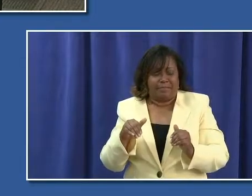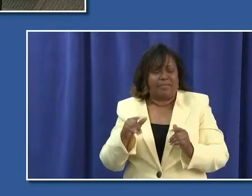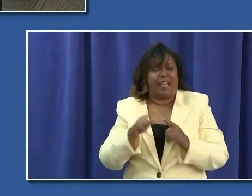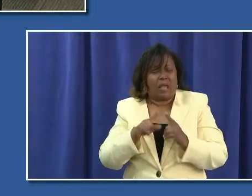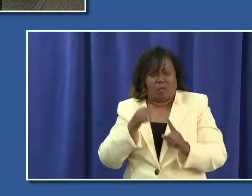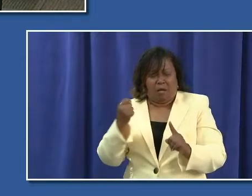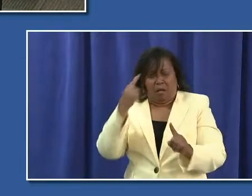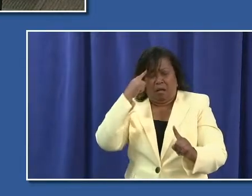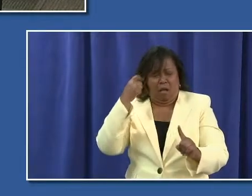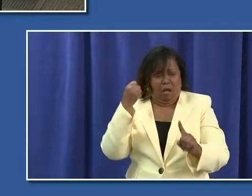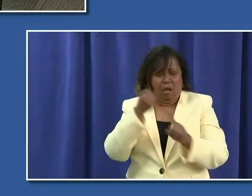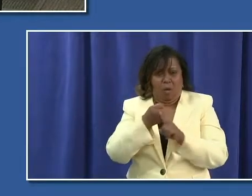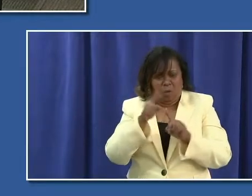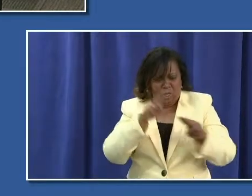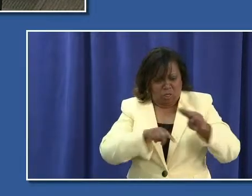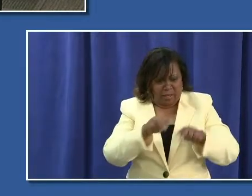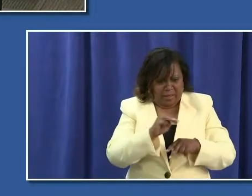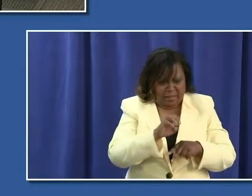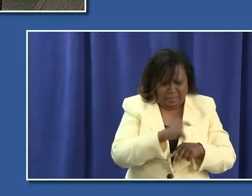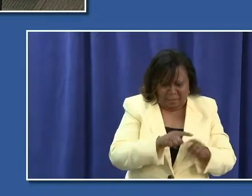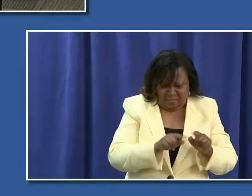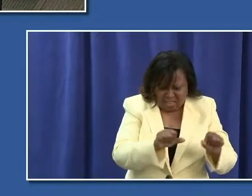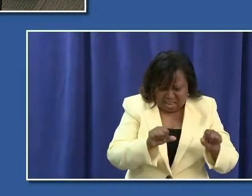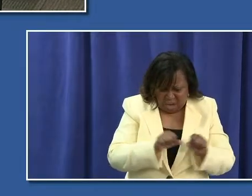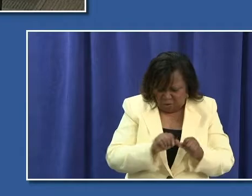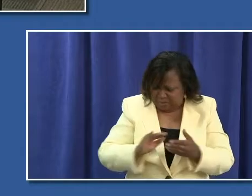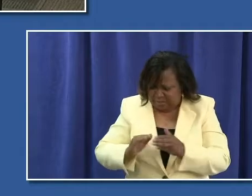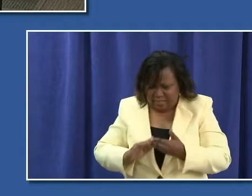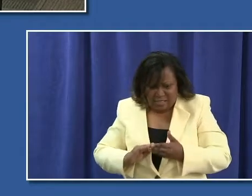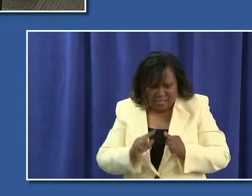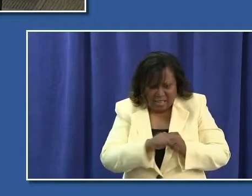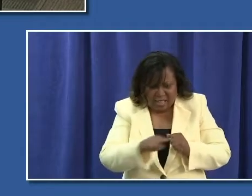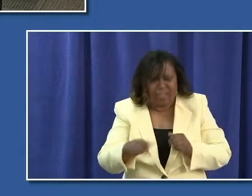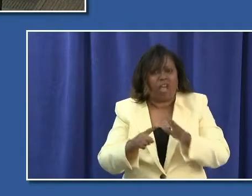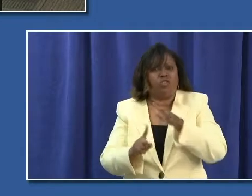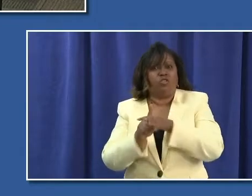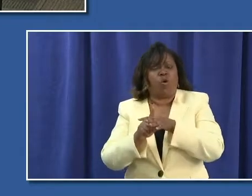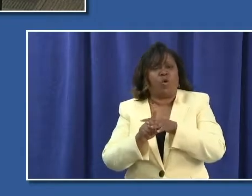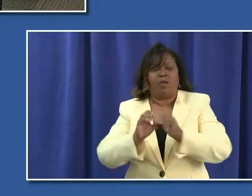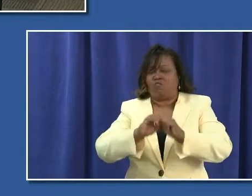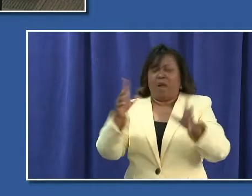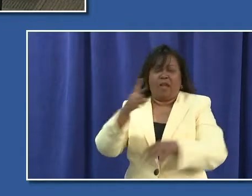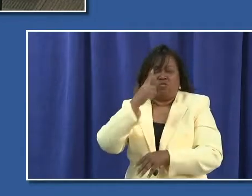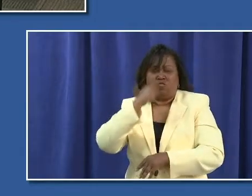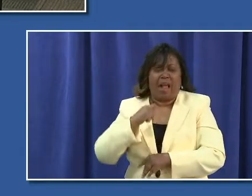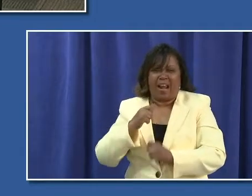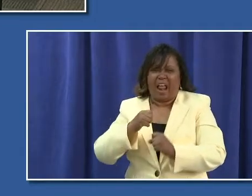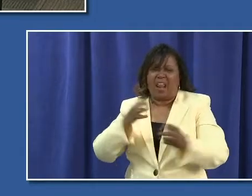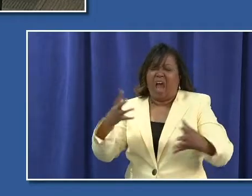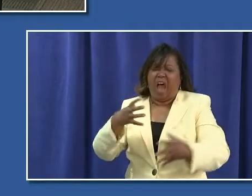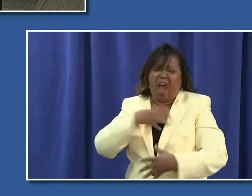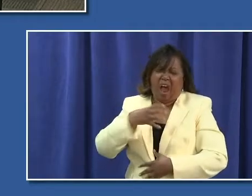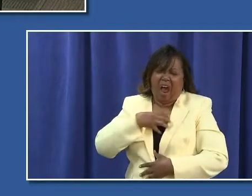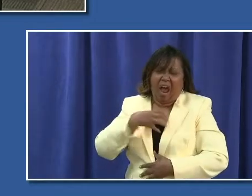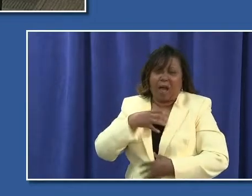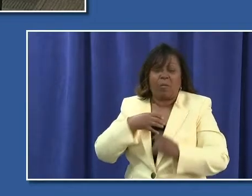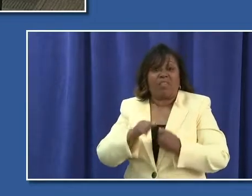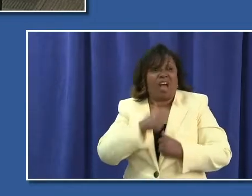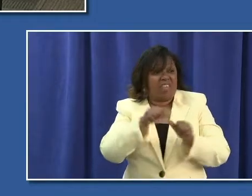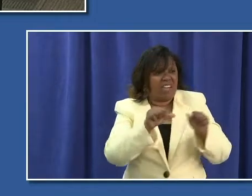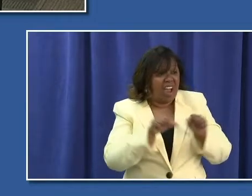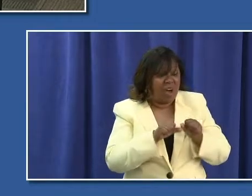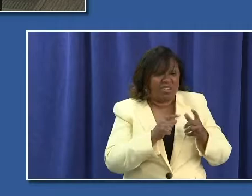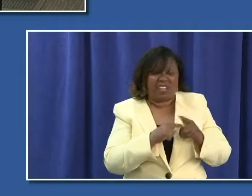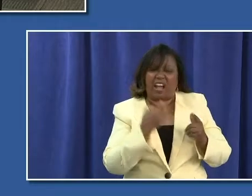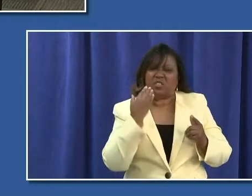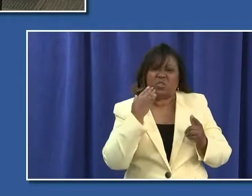that struck me when looking at these maps is that there's areas of the city that showed up as bright red where there was a lot of complaints, but yet there were other areas where